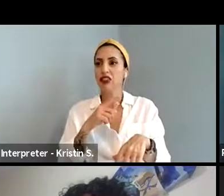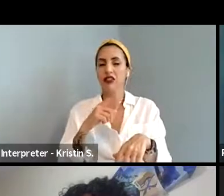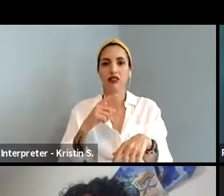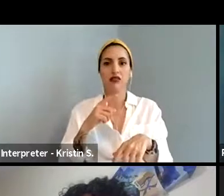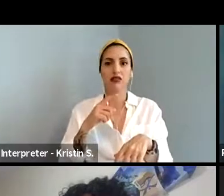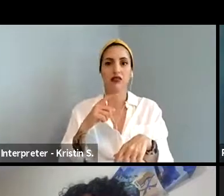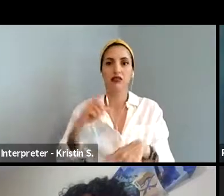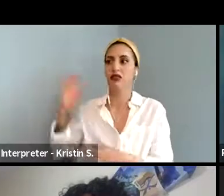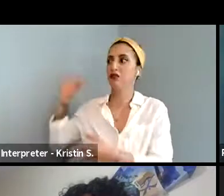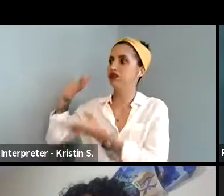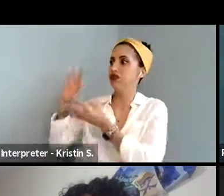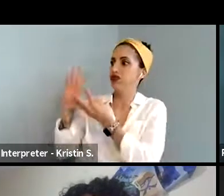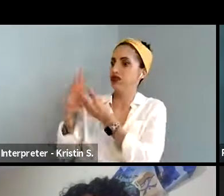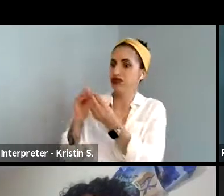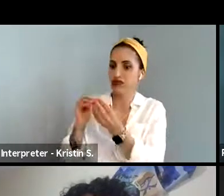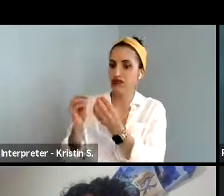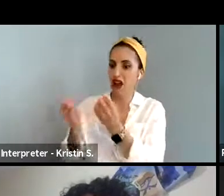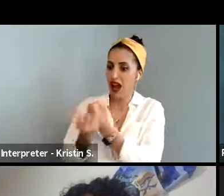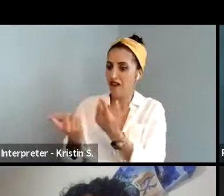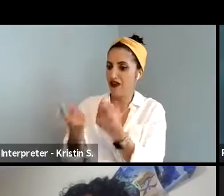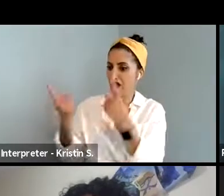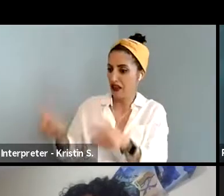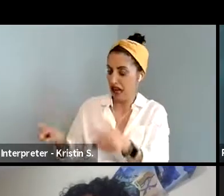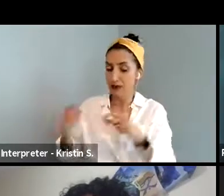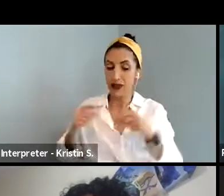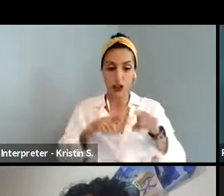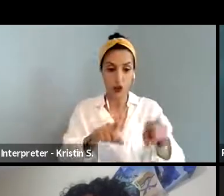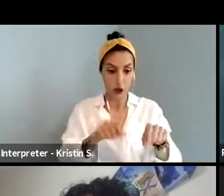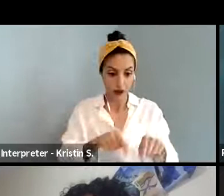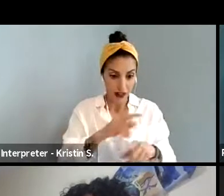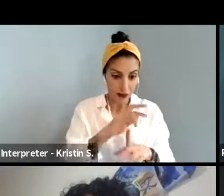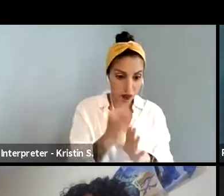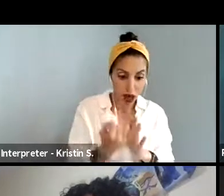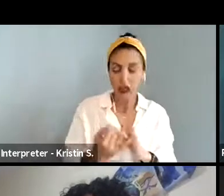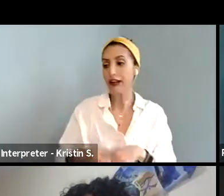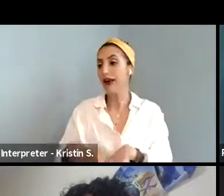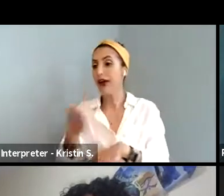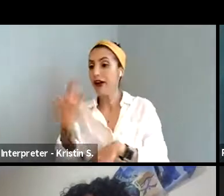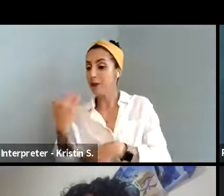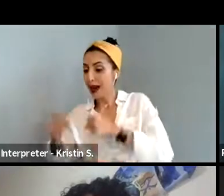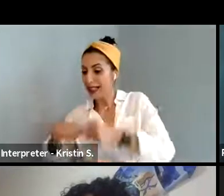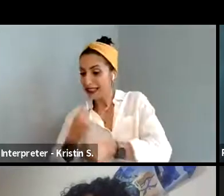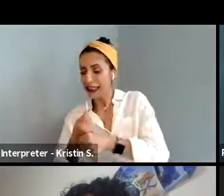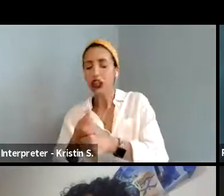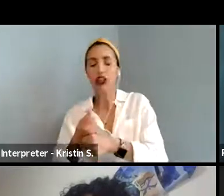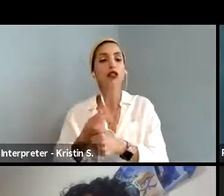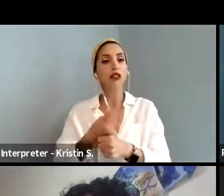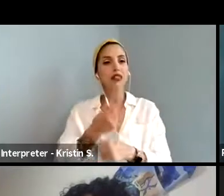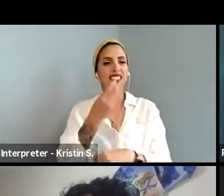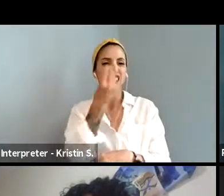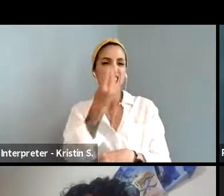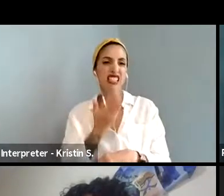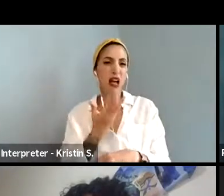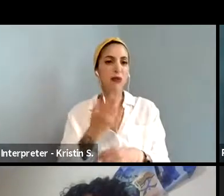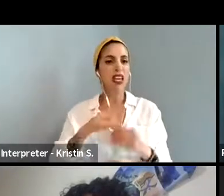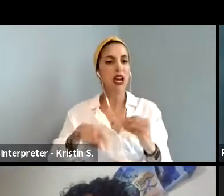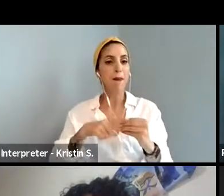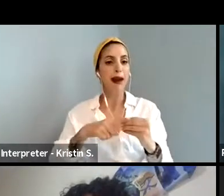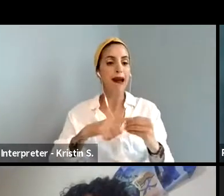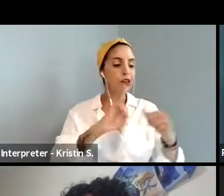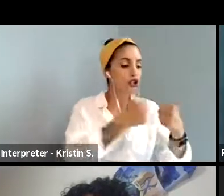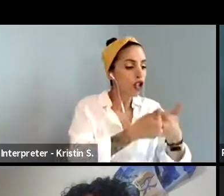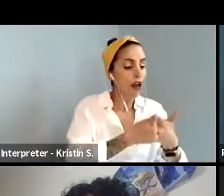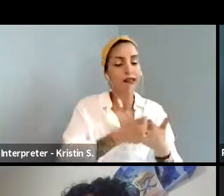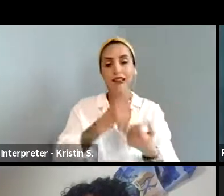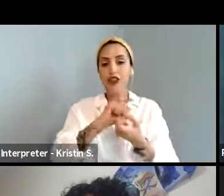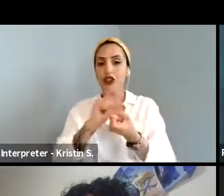happened, whether it's over the course of this project, over the course of this year, what are some of the biggest changes or challenges that have